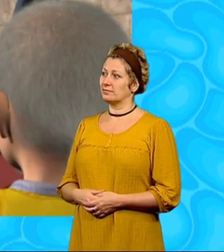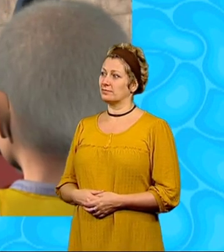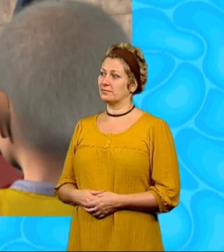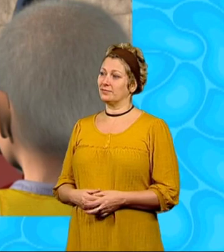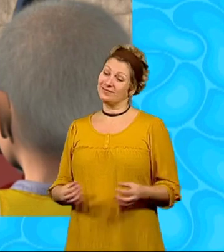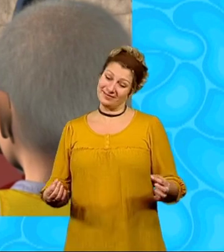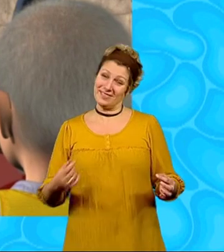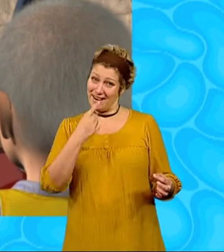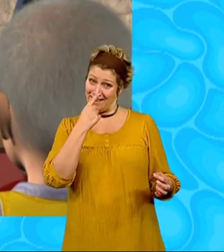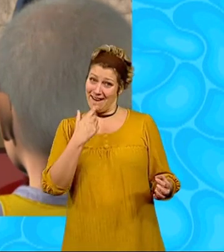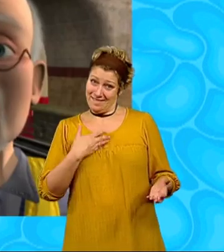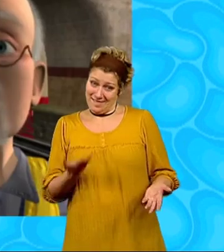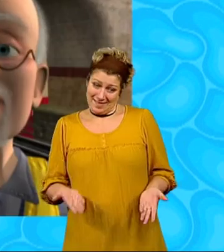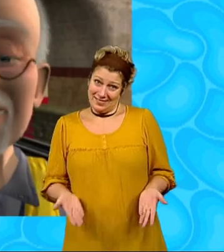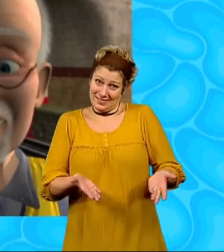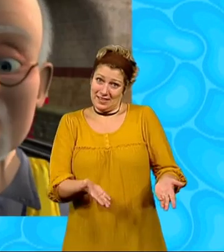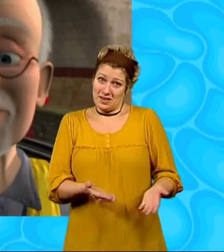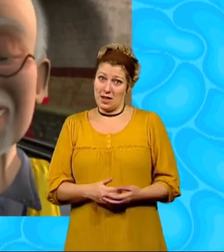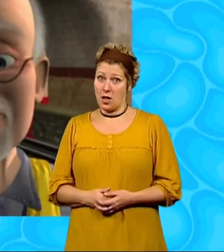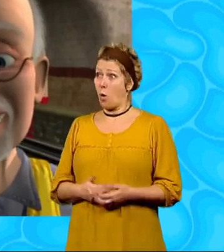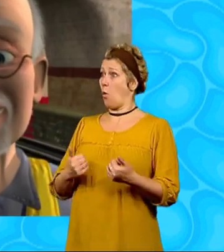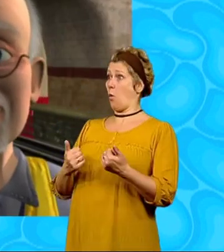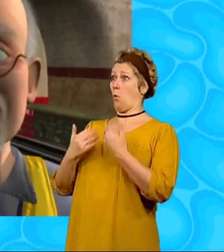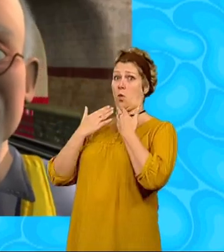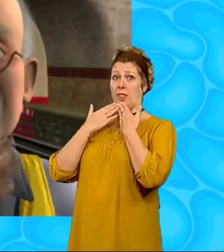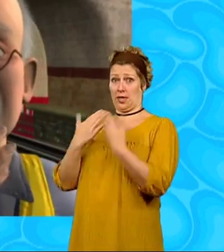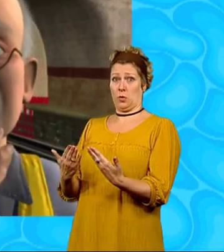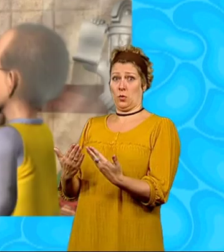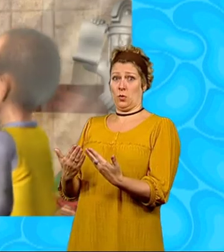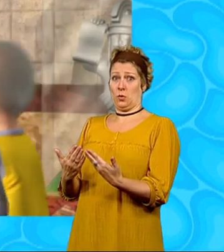You can have this, Mr Brails. Oh, thank you, Miss Relly.